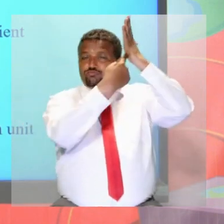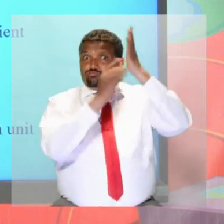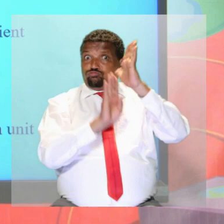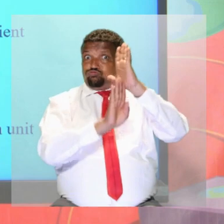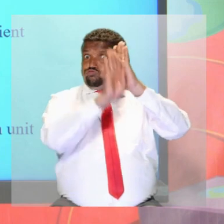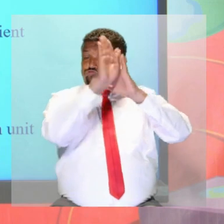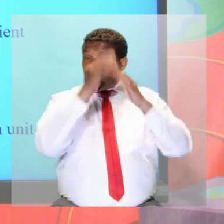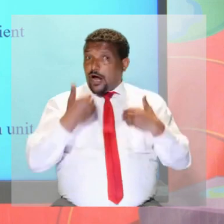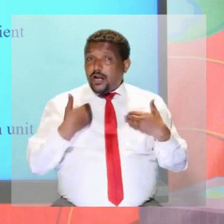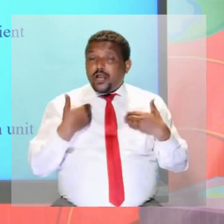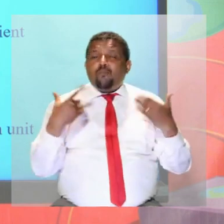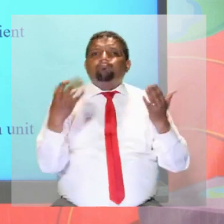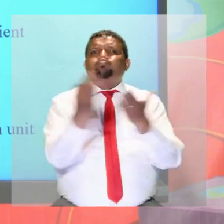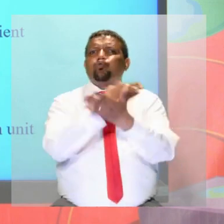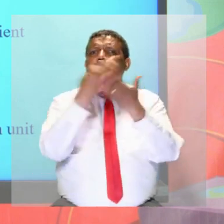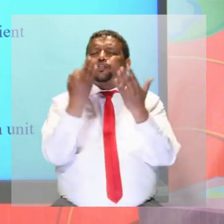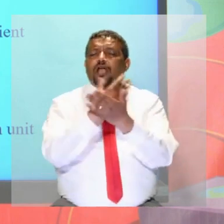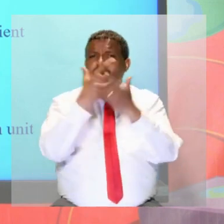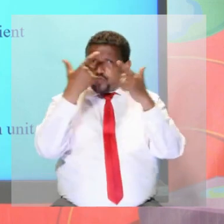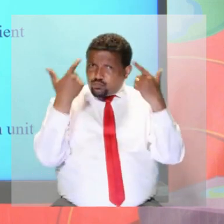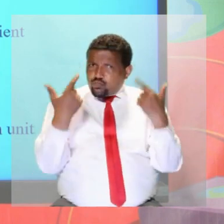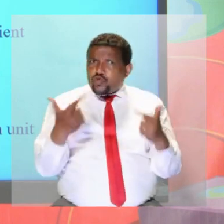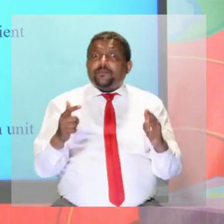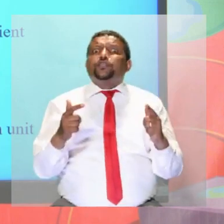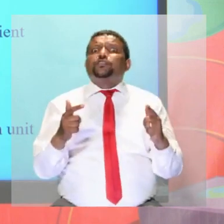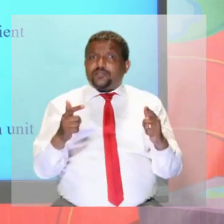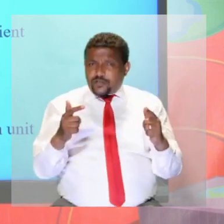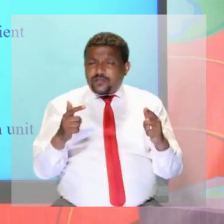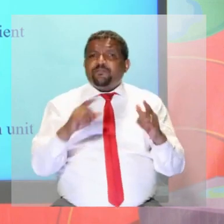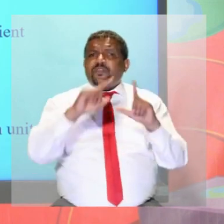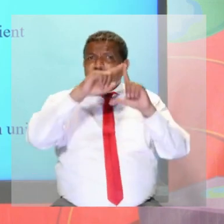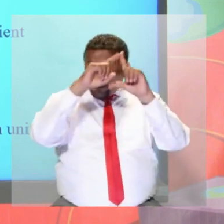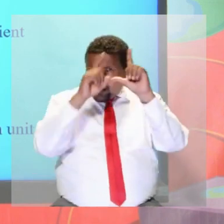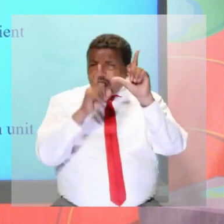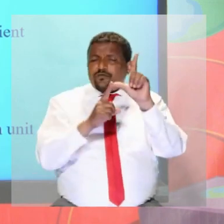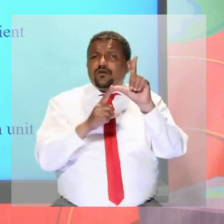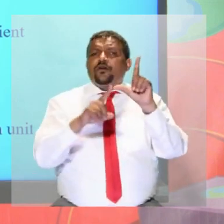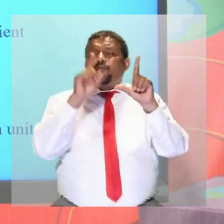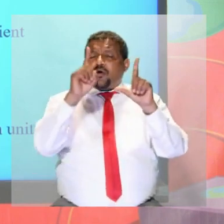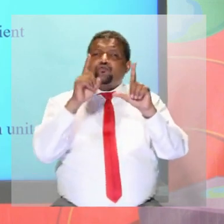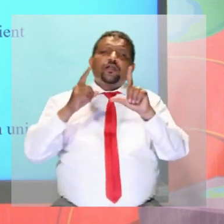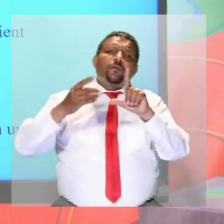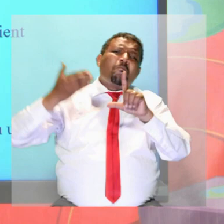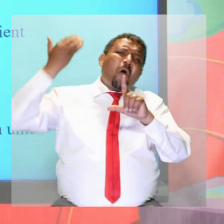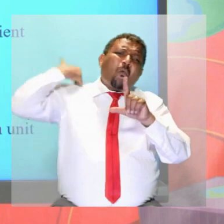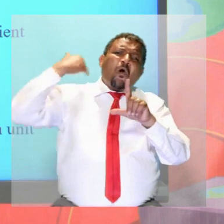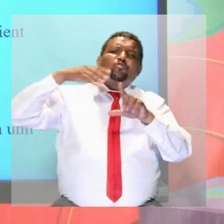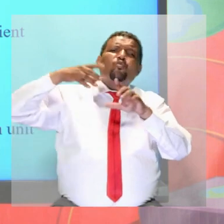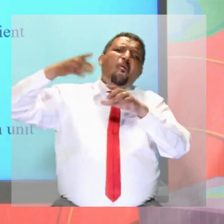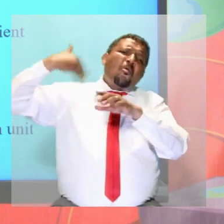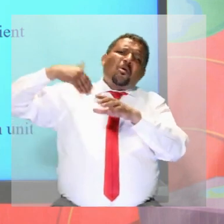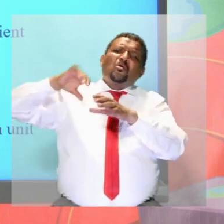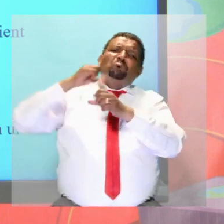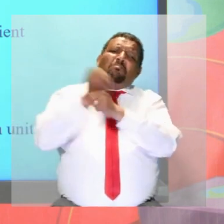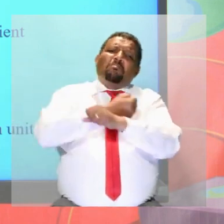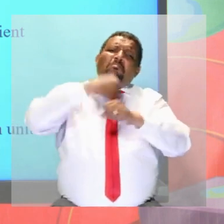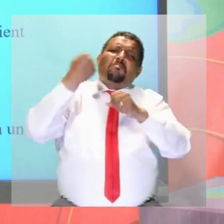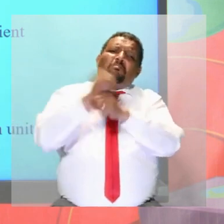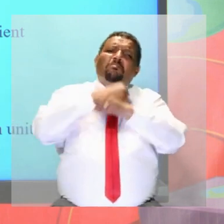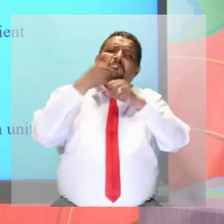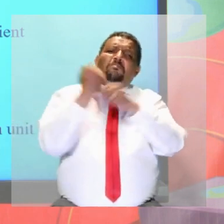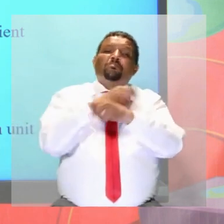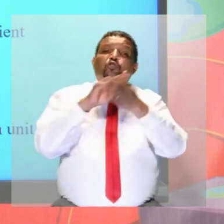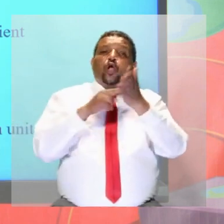the production possibility curve will shift outward, and if there is backward technology, the production possibility